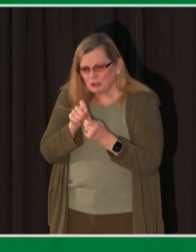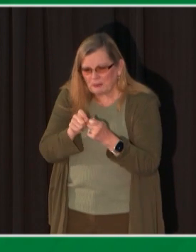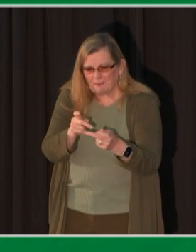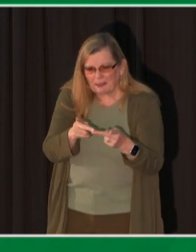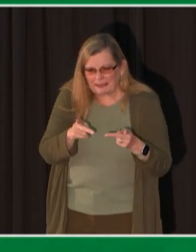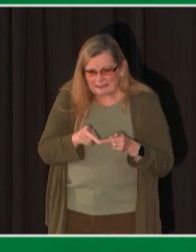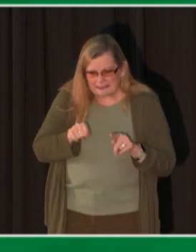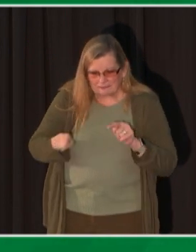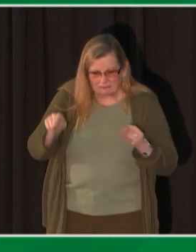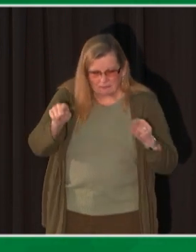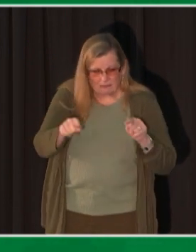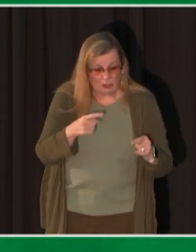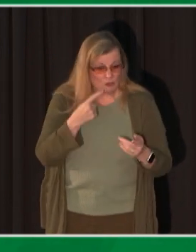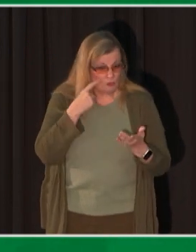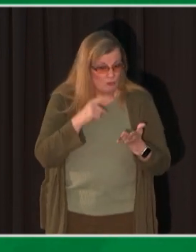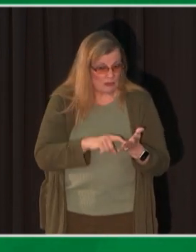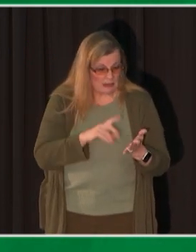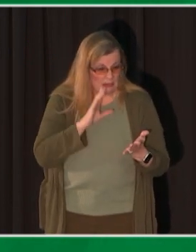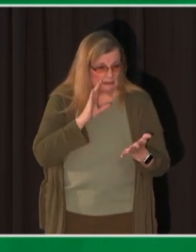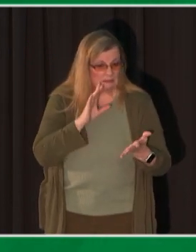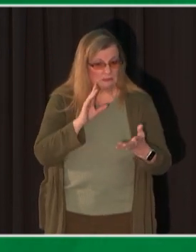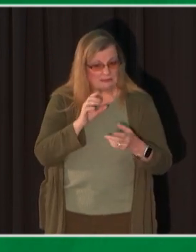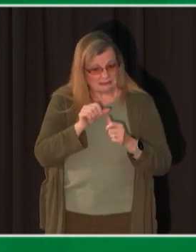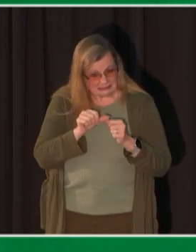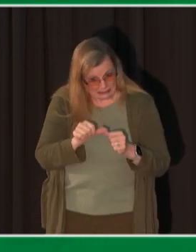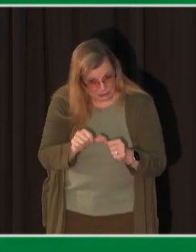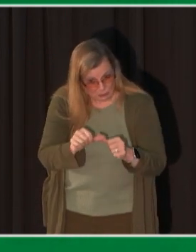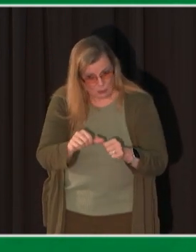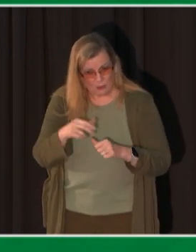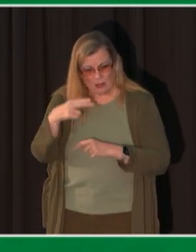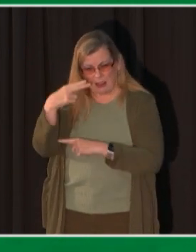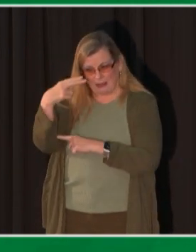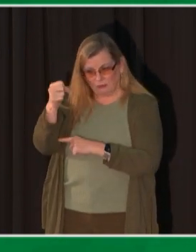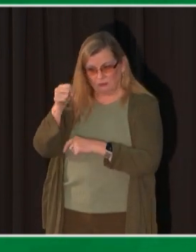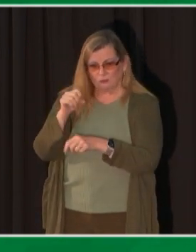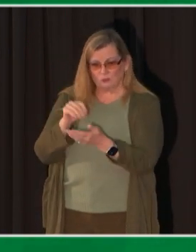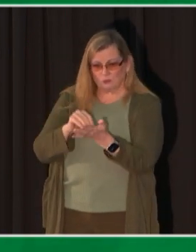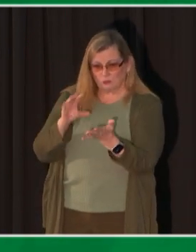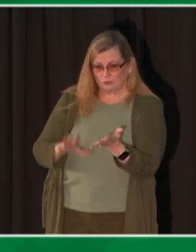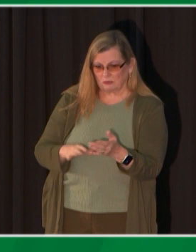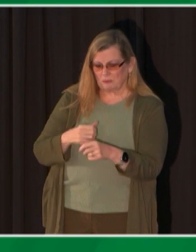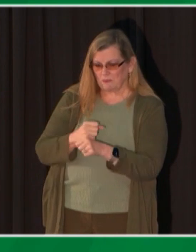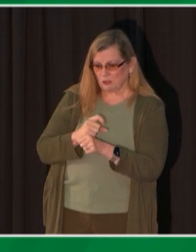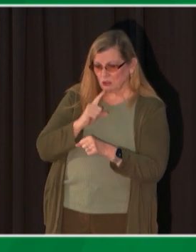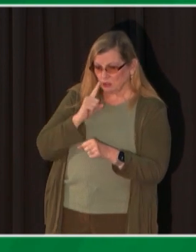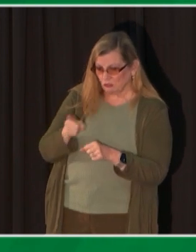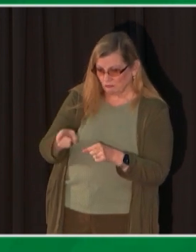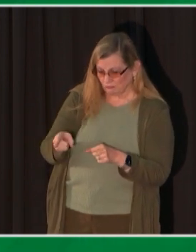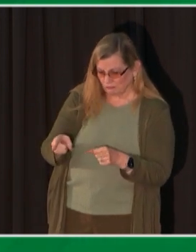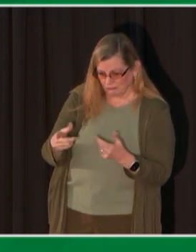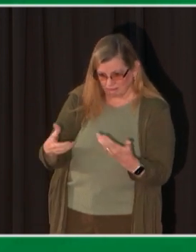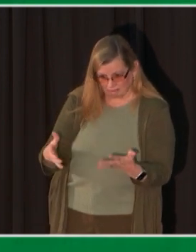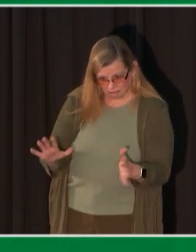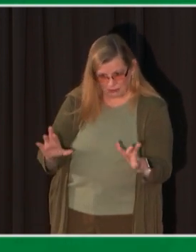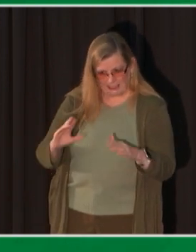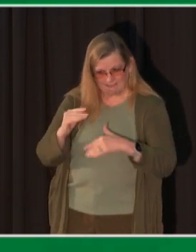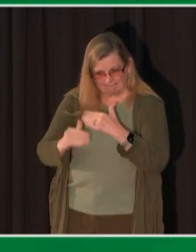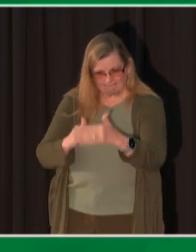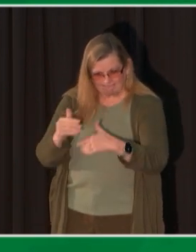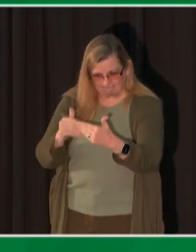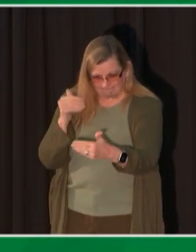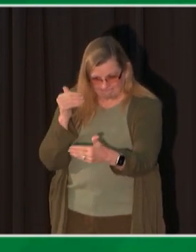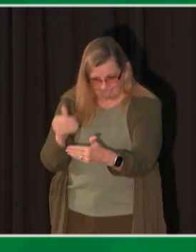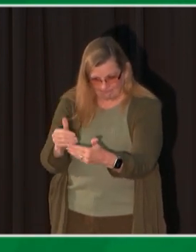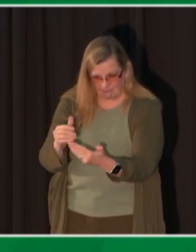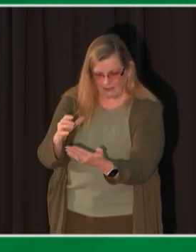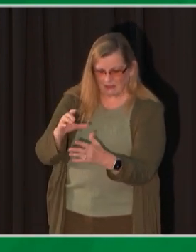continue to collaborate with our high school students and their families about graduation and course requirements. It's important to note